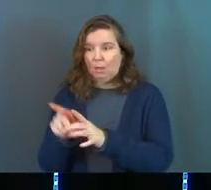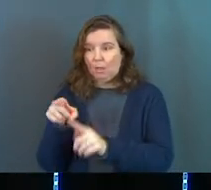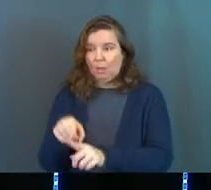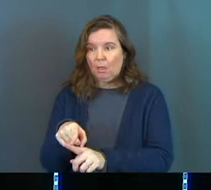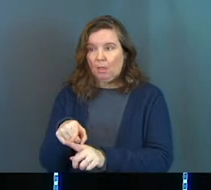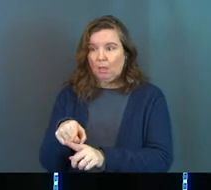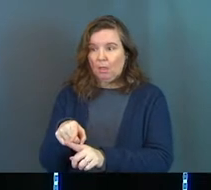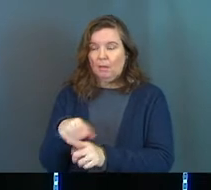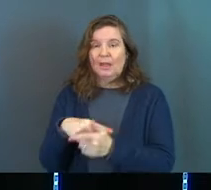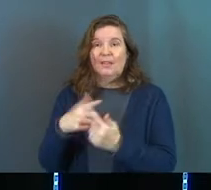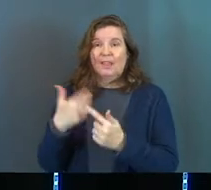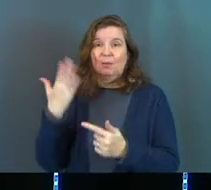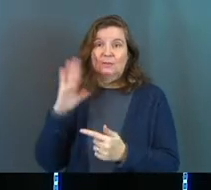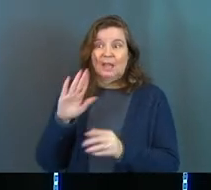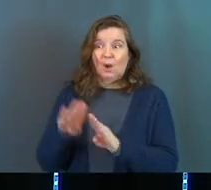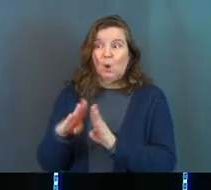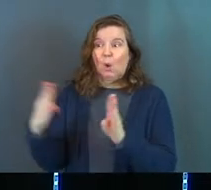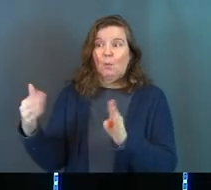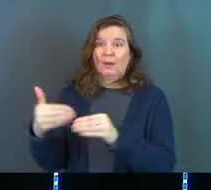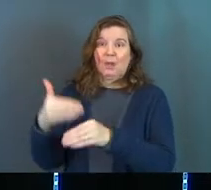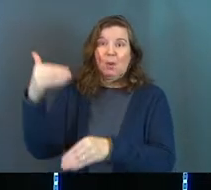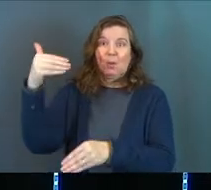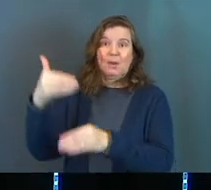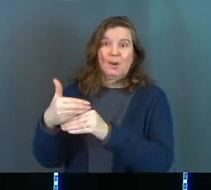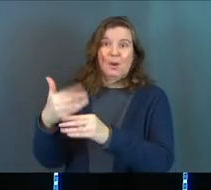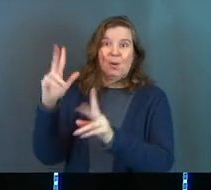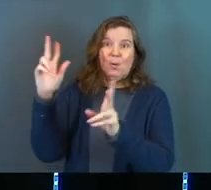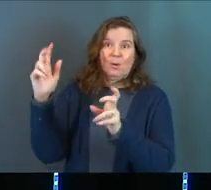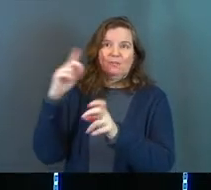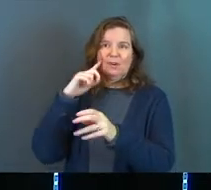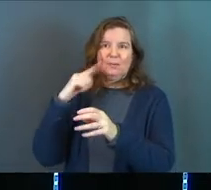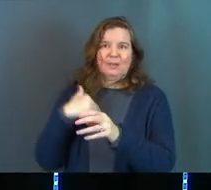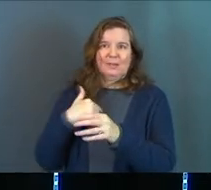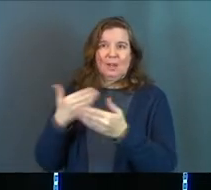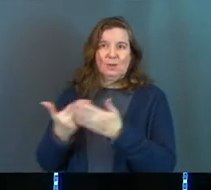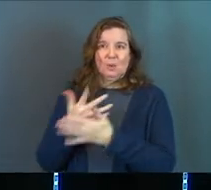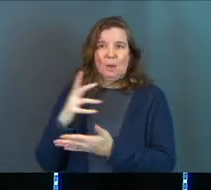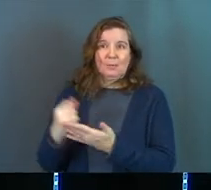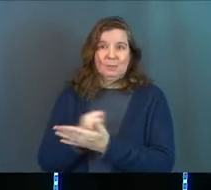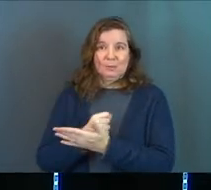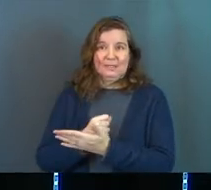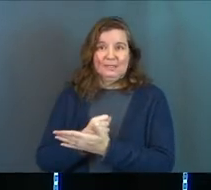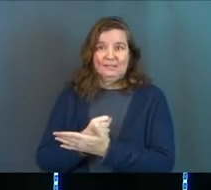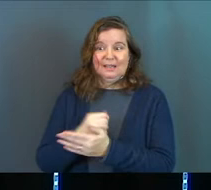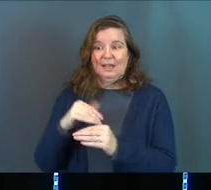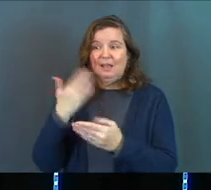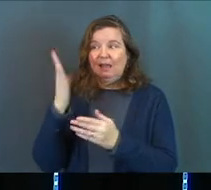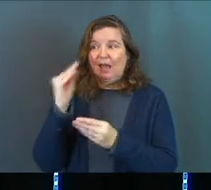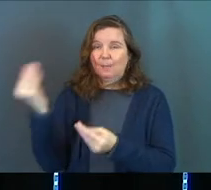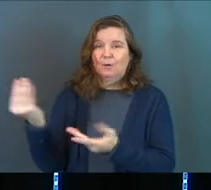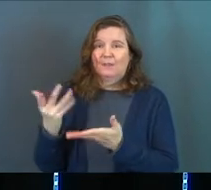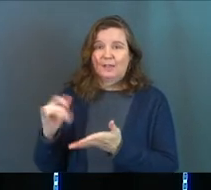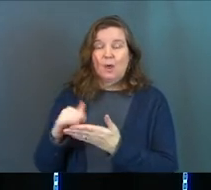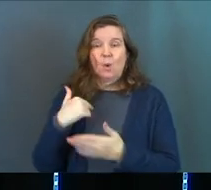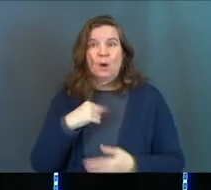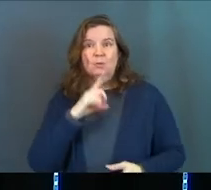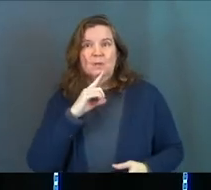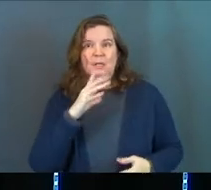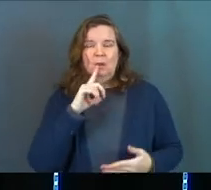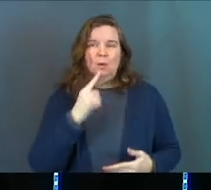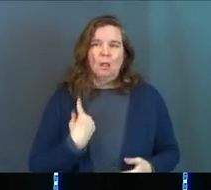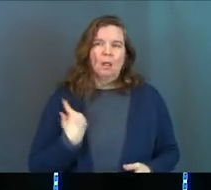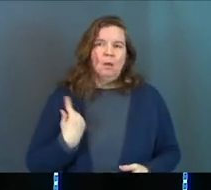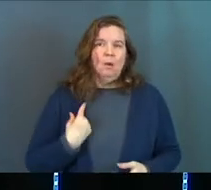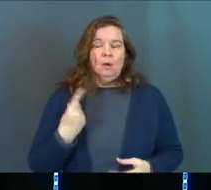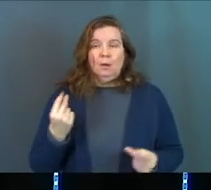came along, and that was God opening a window? Anybody ever say that? God provided that. Or I was really, really